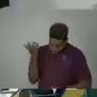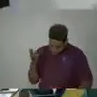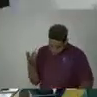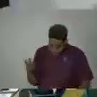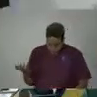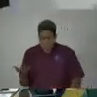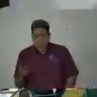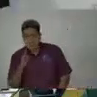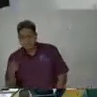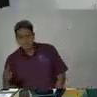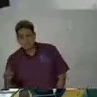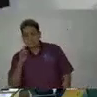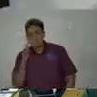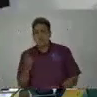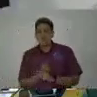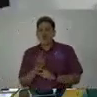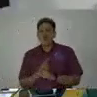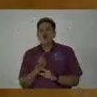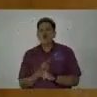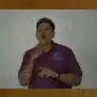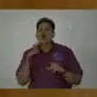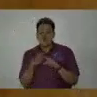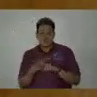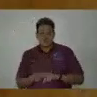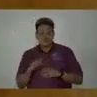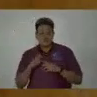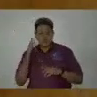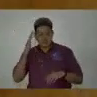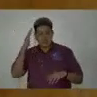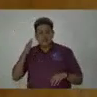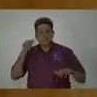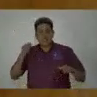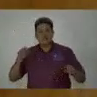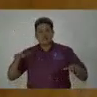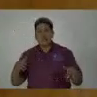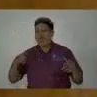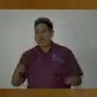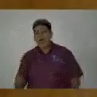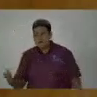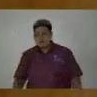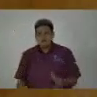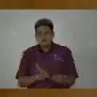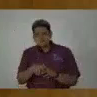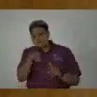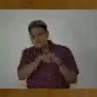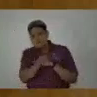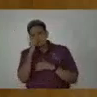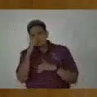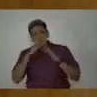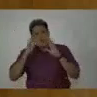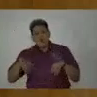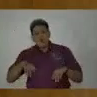here is most improper. Conjecture about future acts which haven't occurred, raiding of houses, releasing